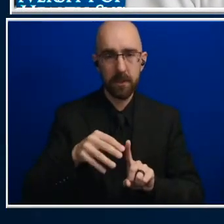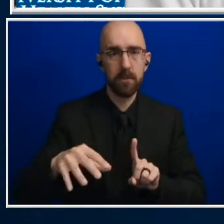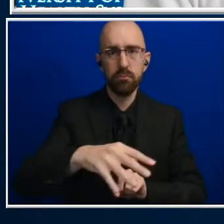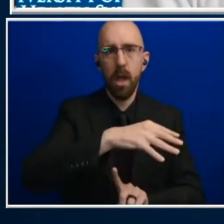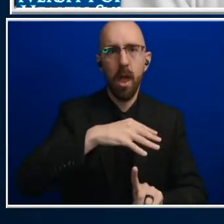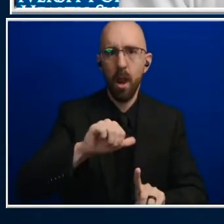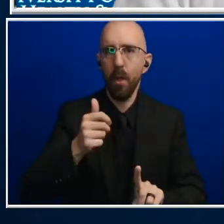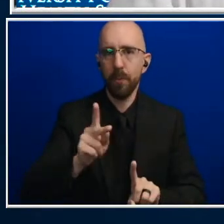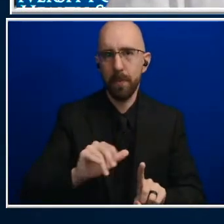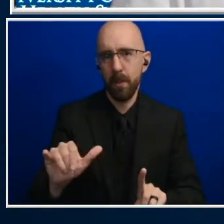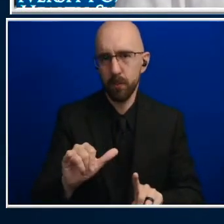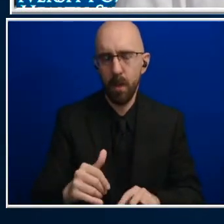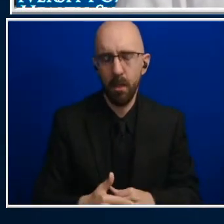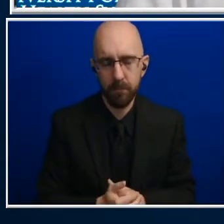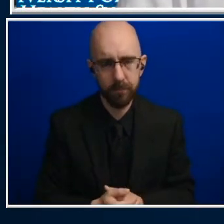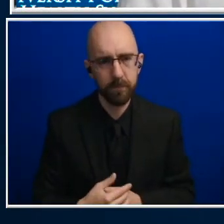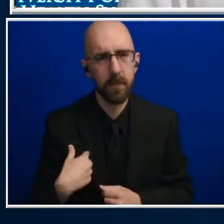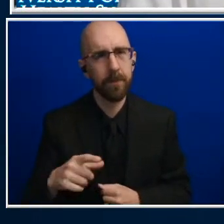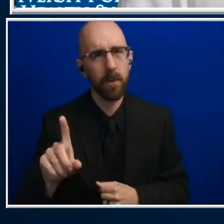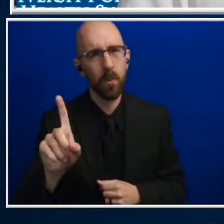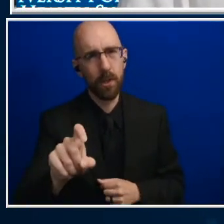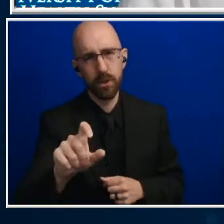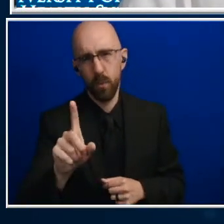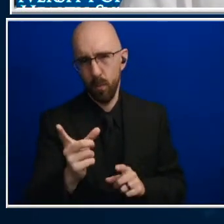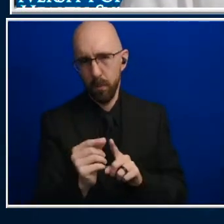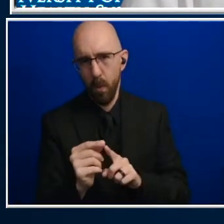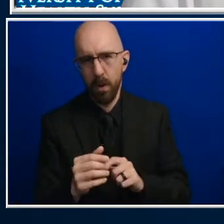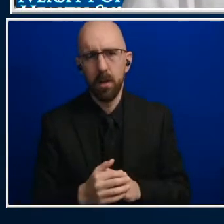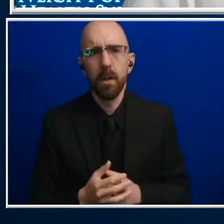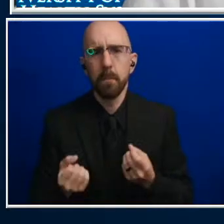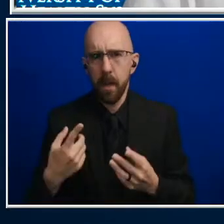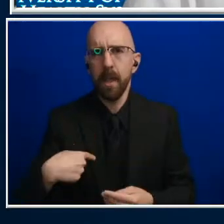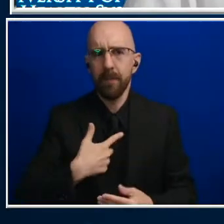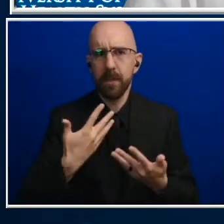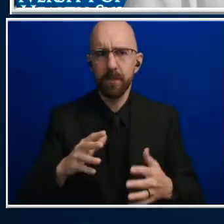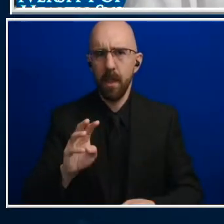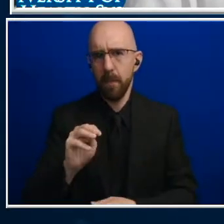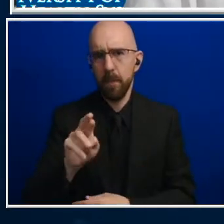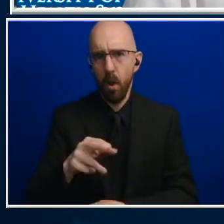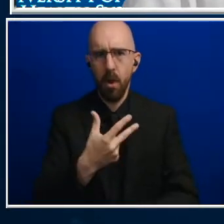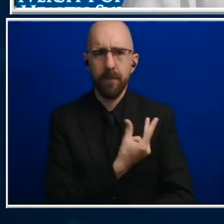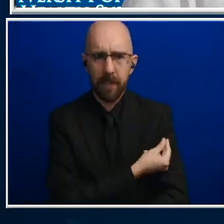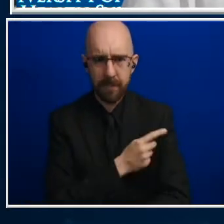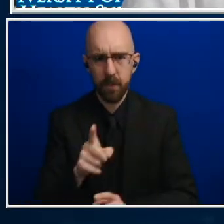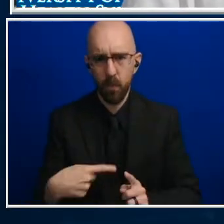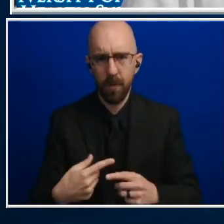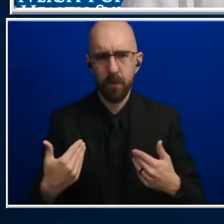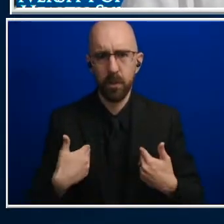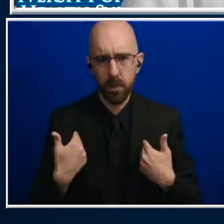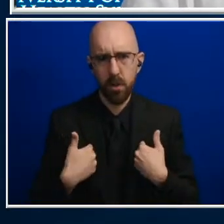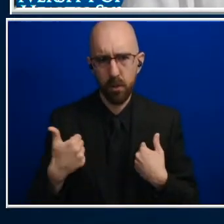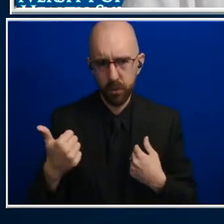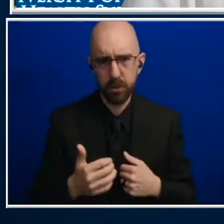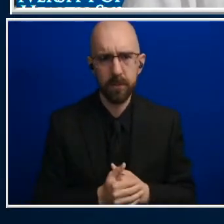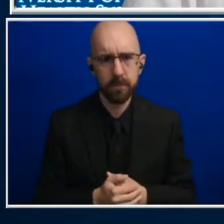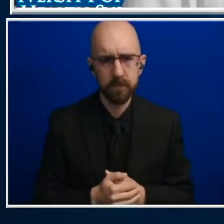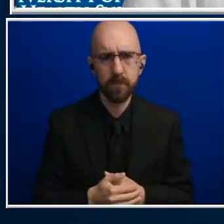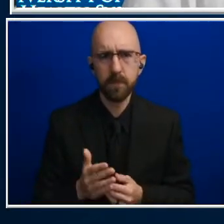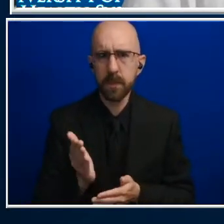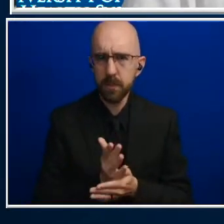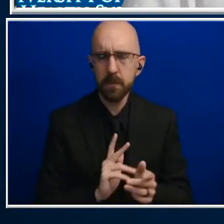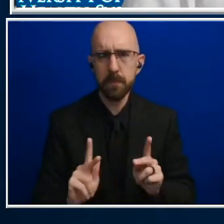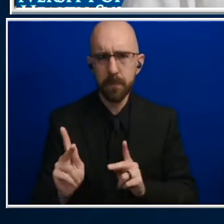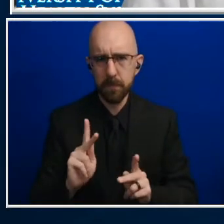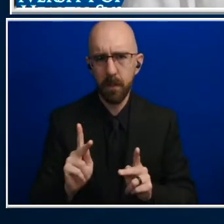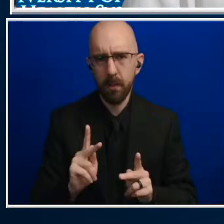question for you. Yeah. So, you know, many of us had the MMR vaccine when we were younger. And there are some people that it sort of